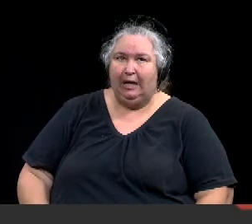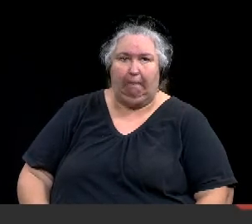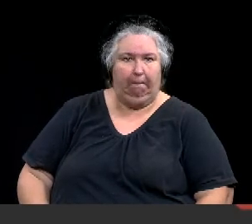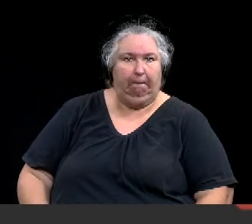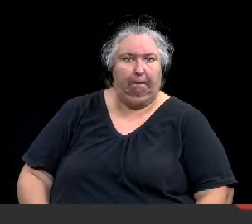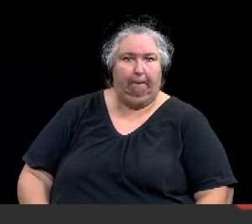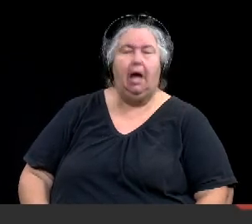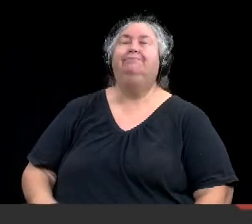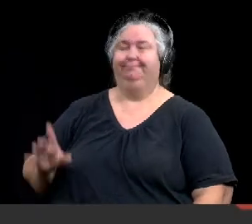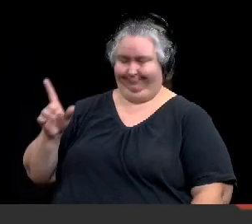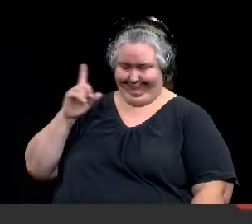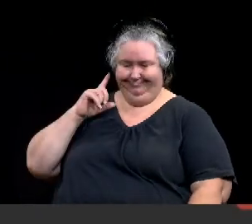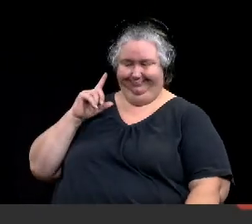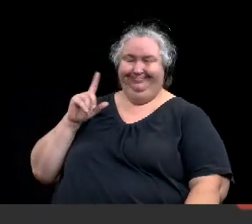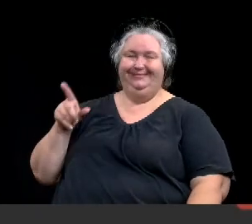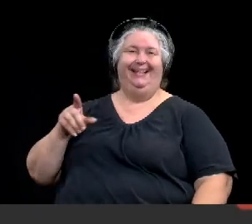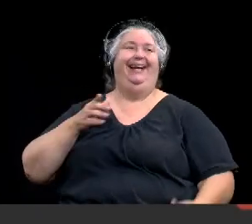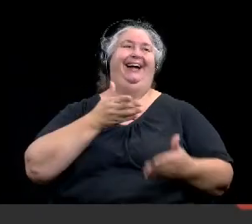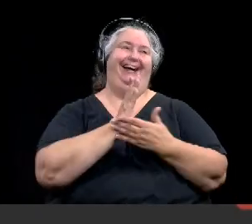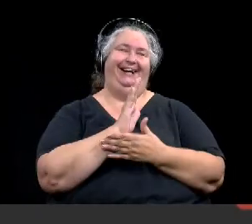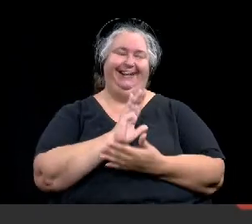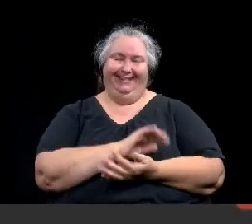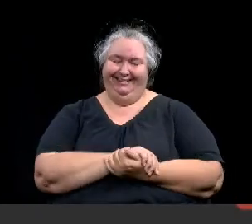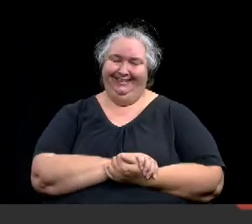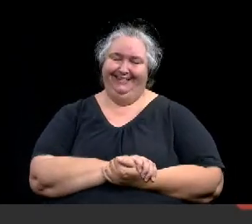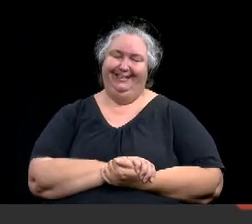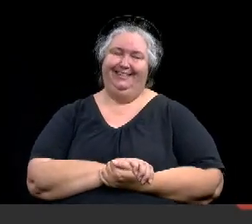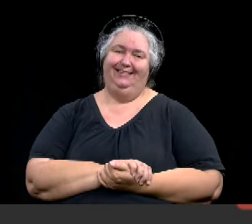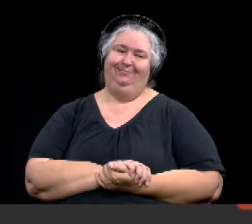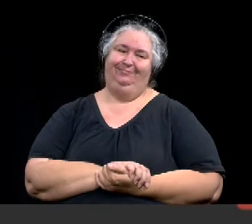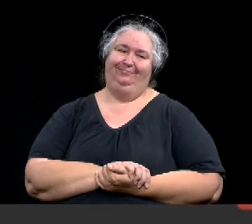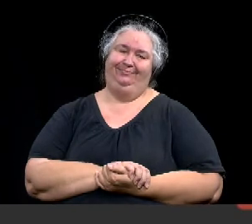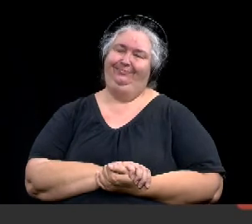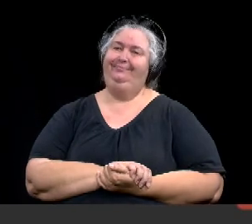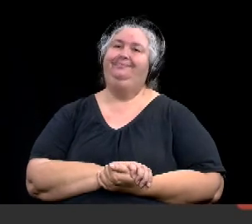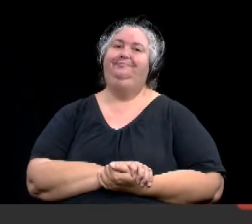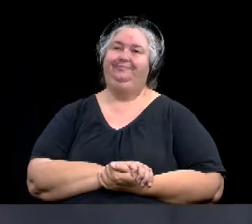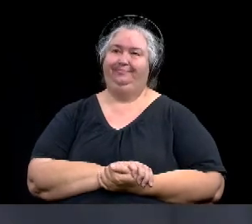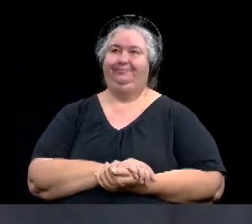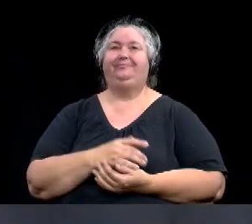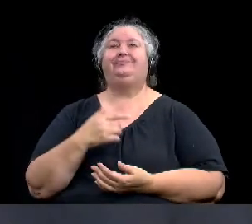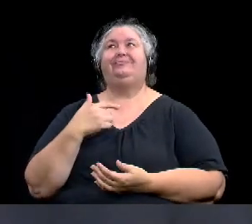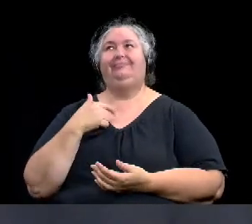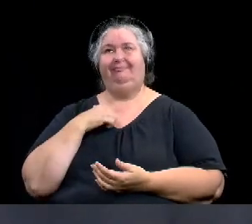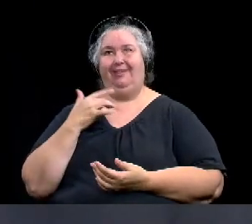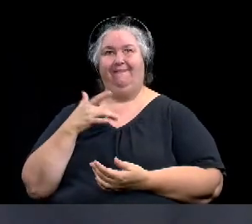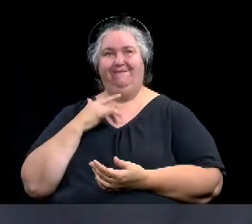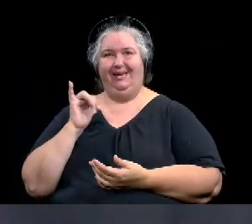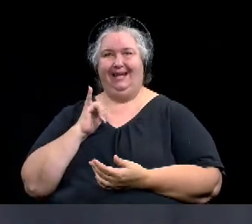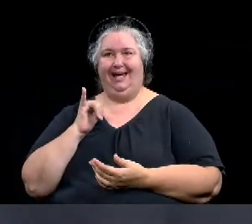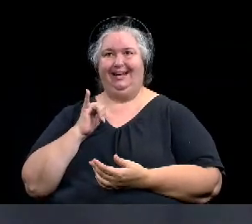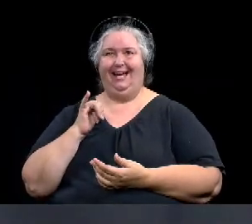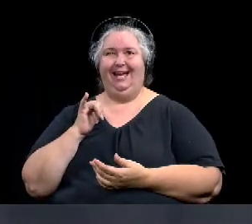There you go. All right. I said some real important stuff that y'all missed.